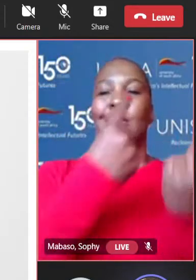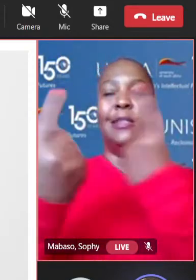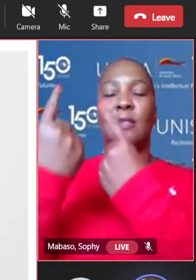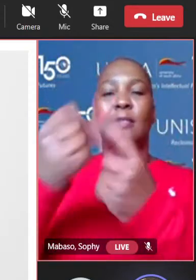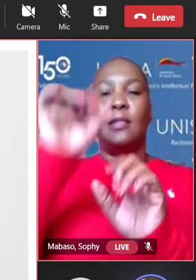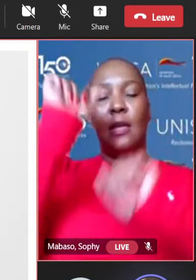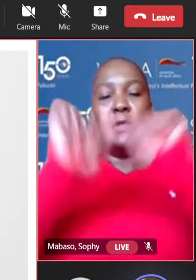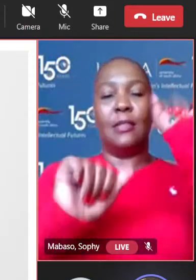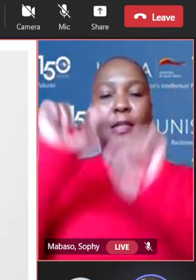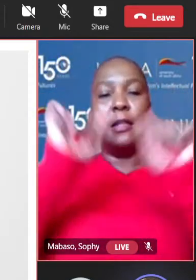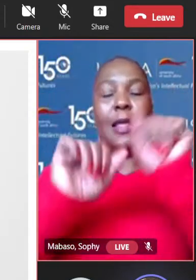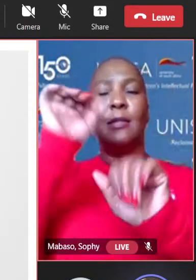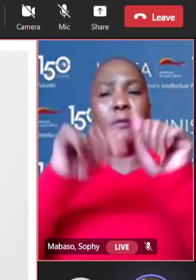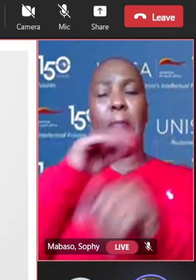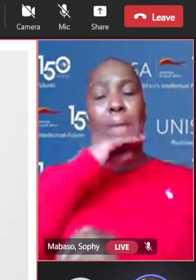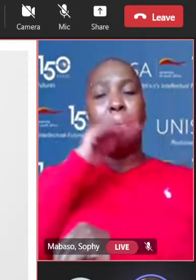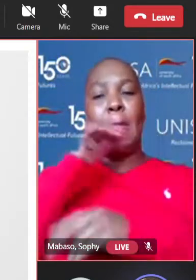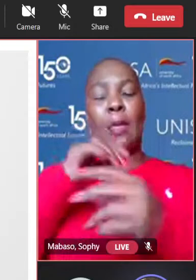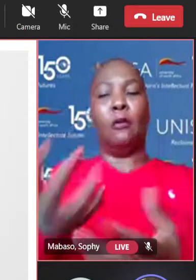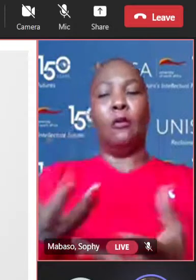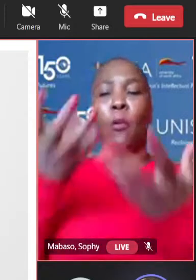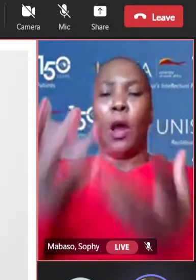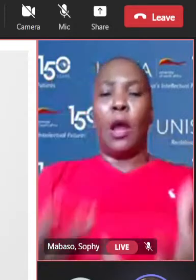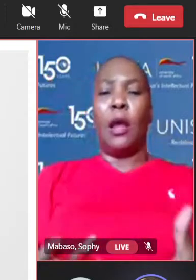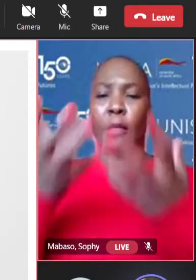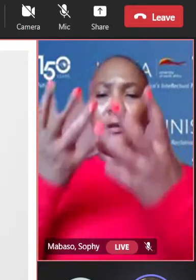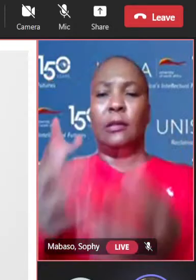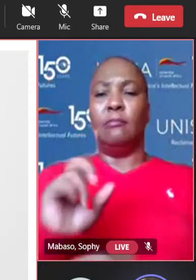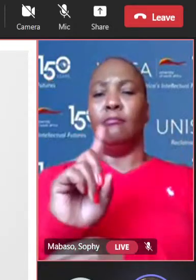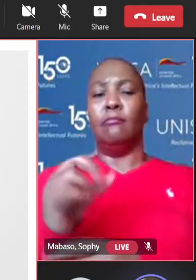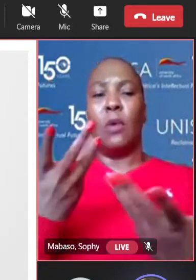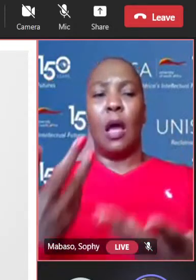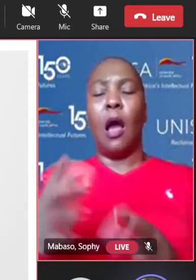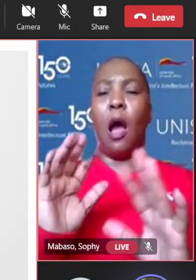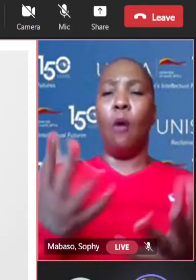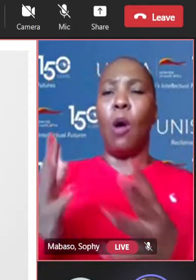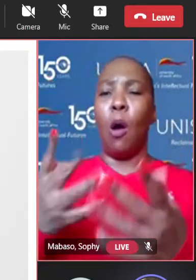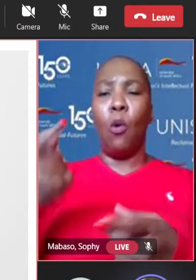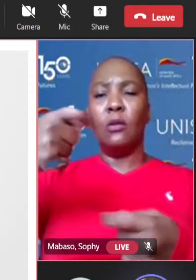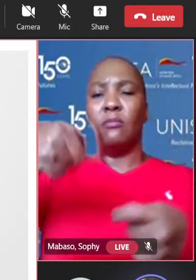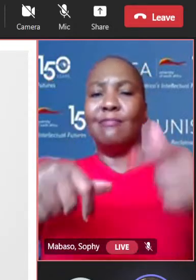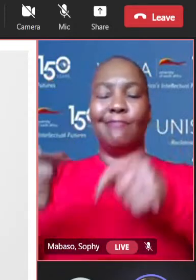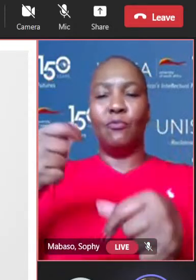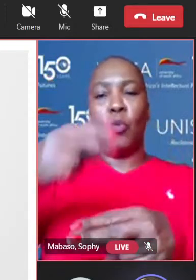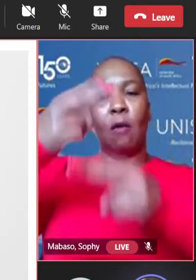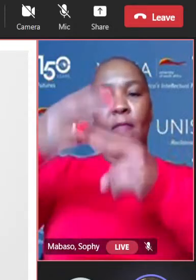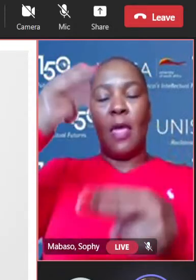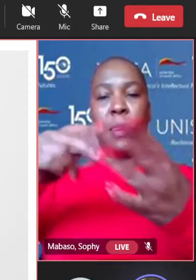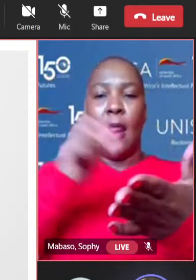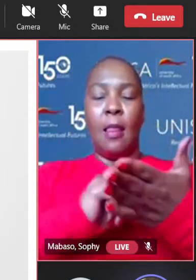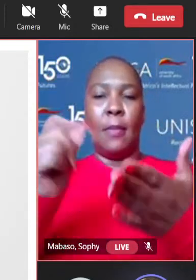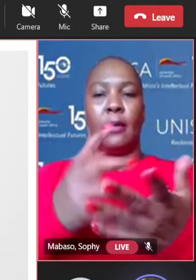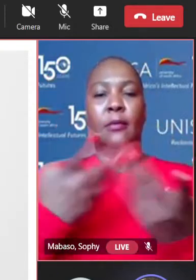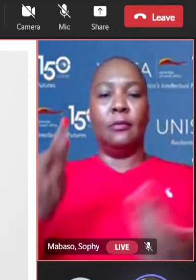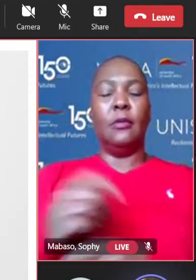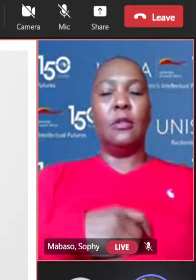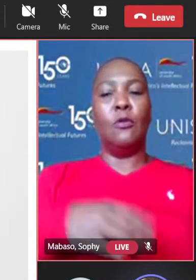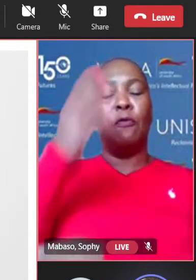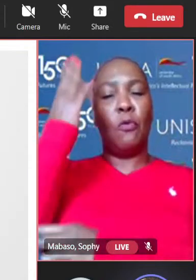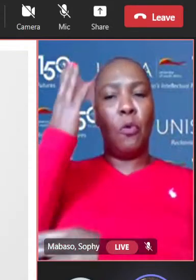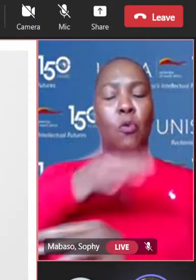an assessment will have a weight, know what is the weight and how it contributes towards the final mark. You know if the assessment